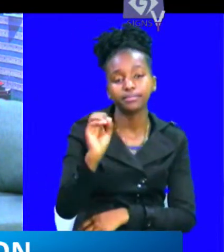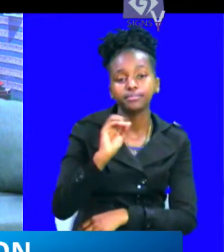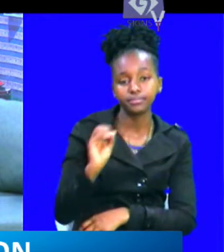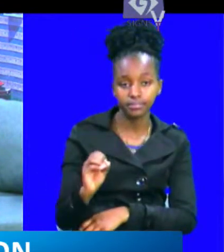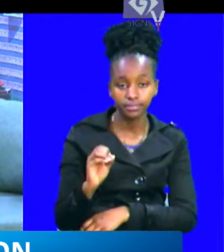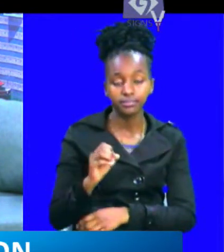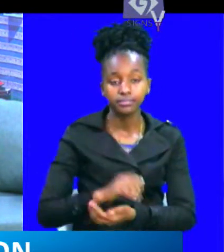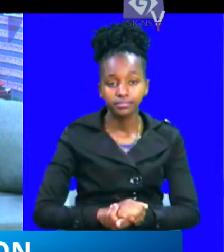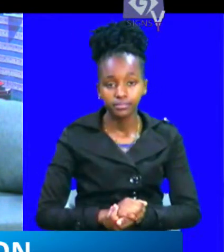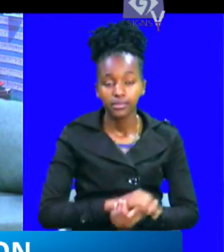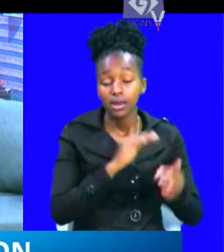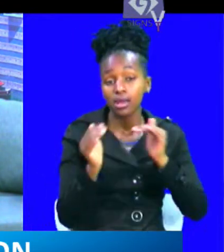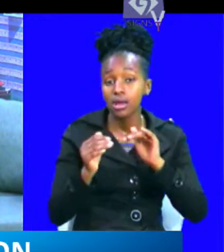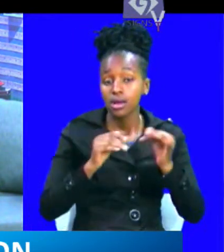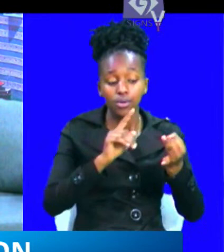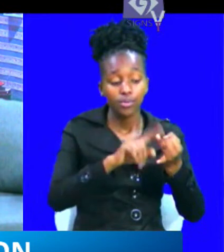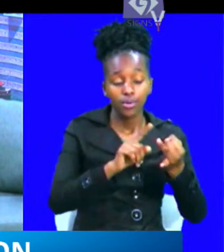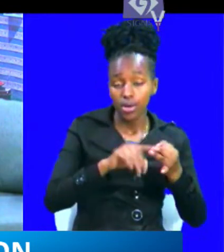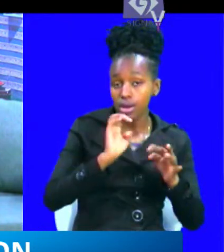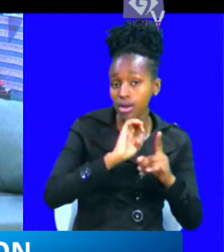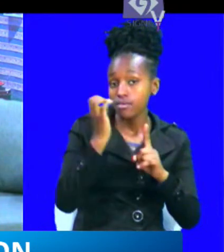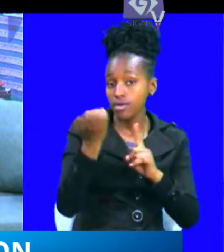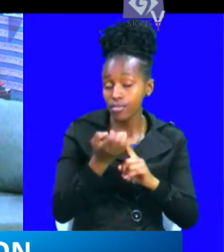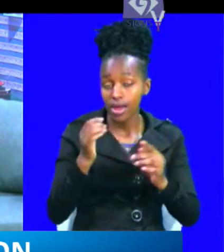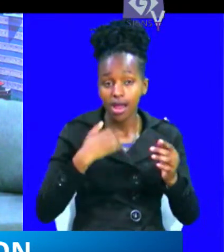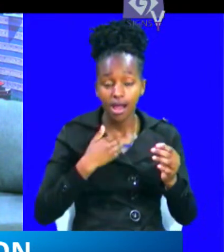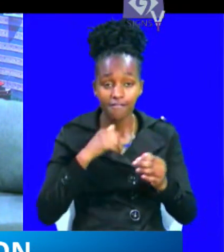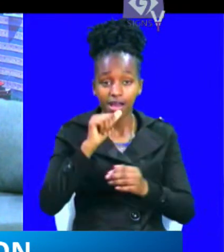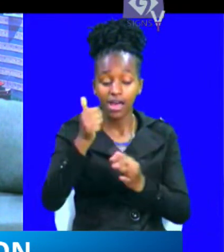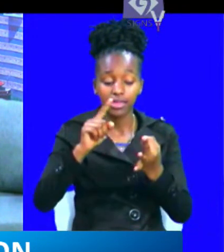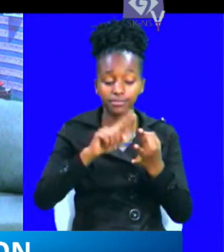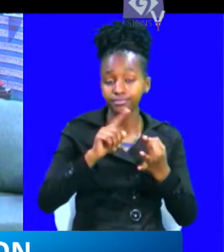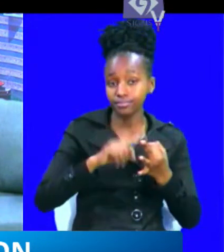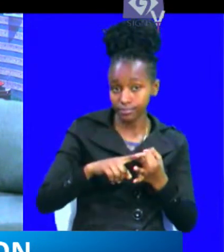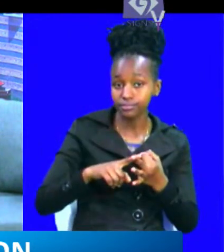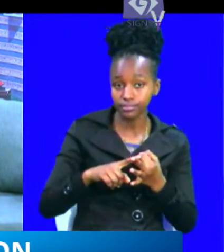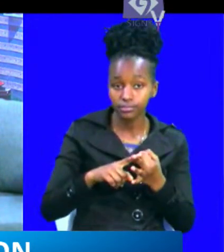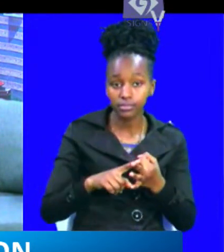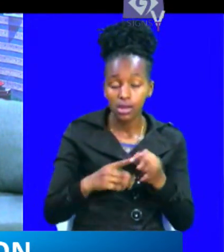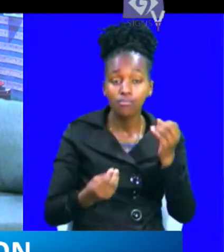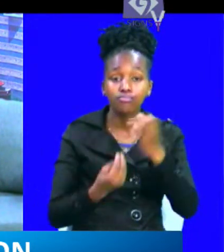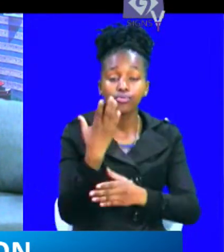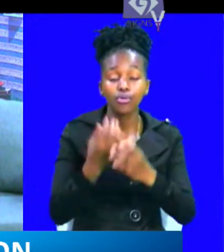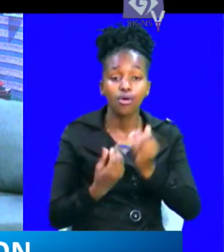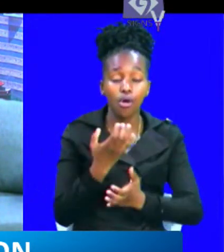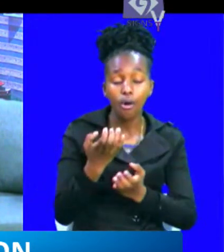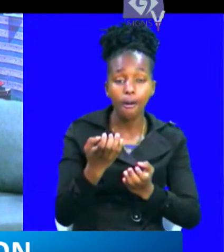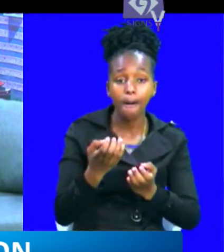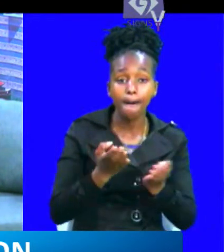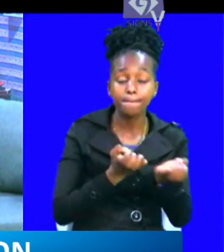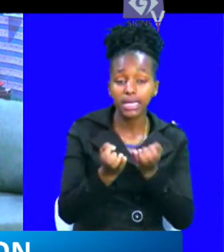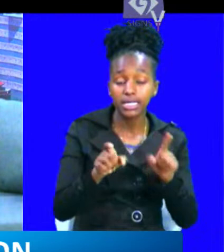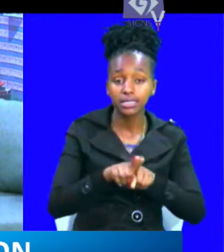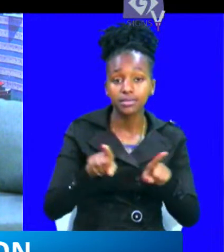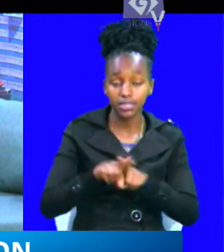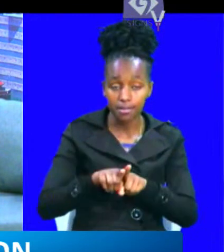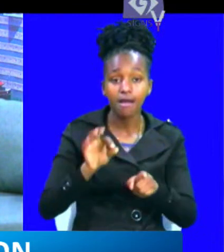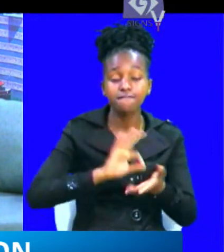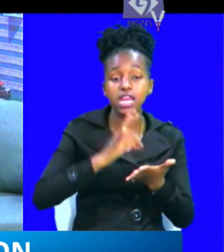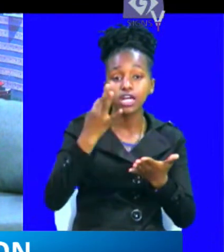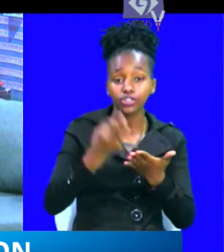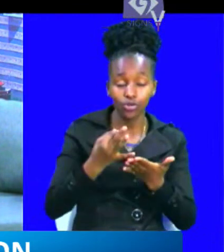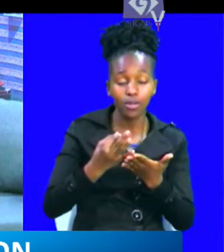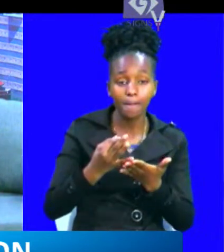After environment and clean energy, we also have entrepreneurship and financial literacy. And this one we would like